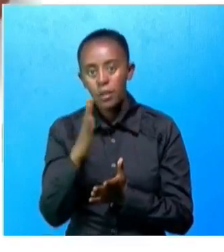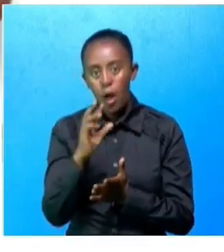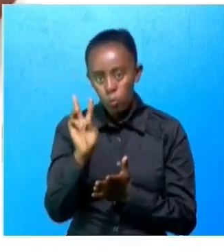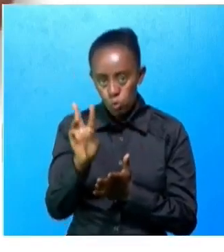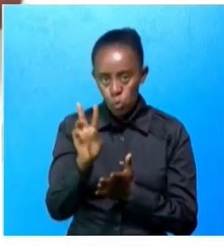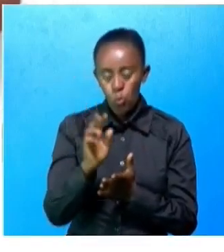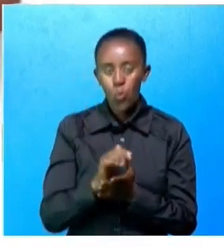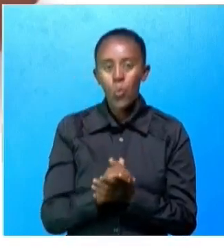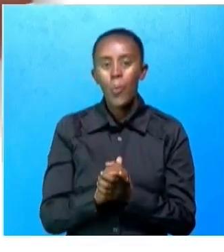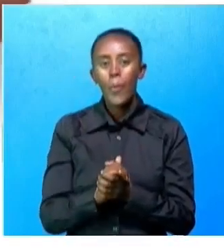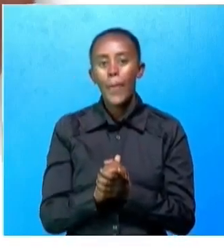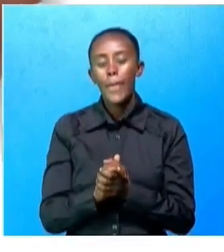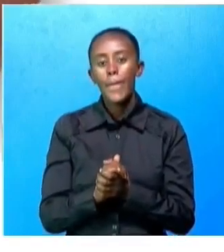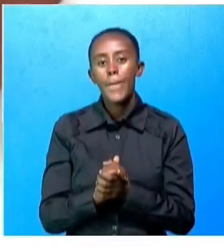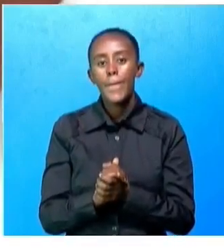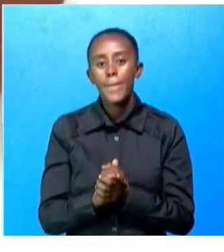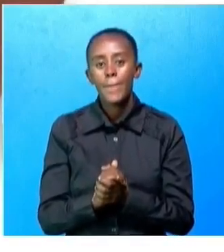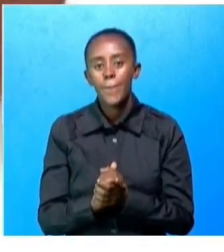2.